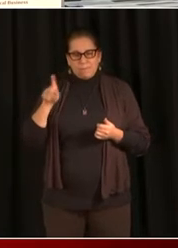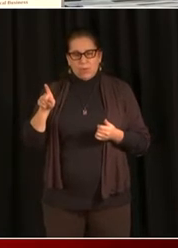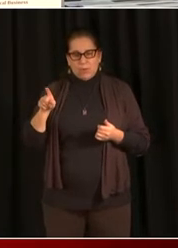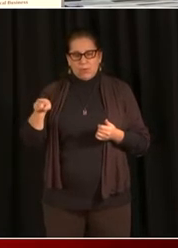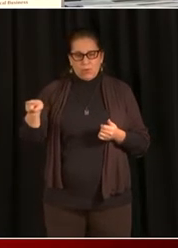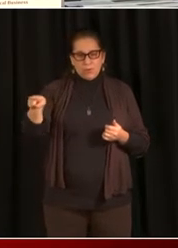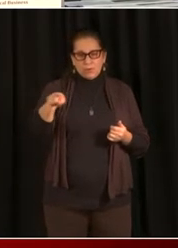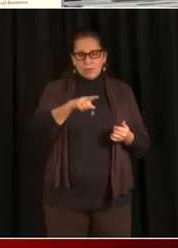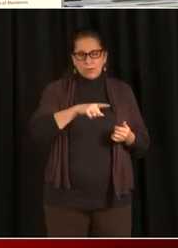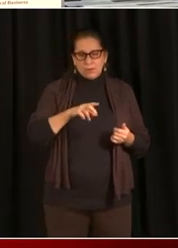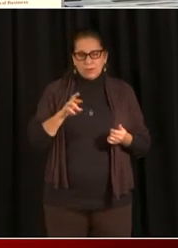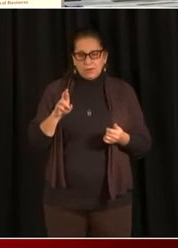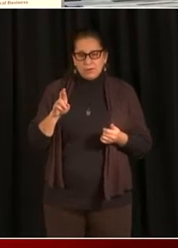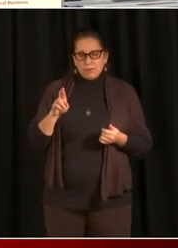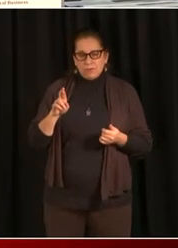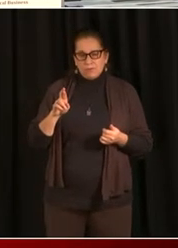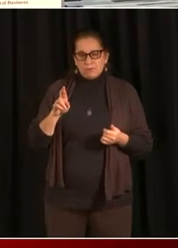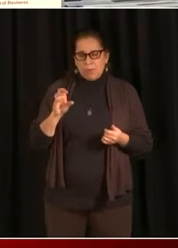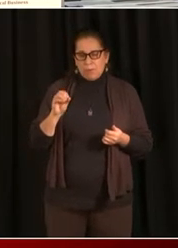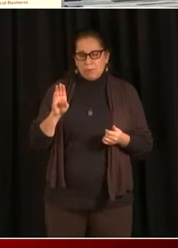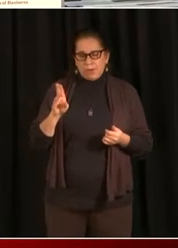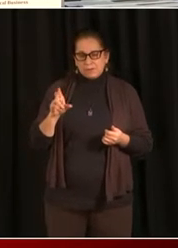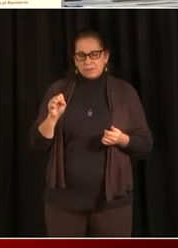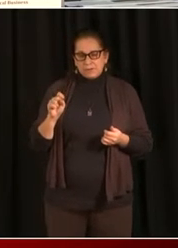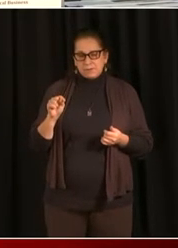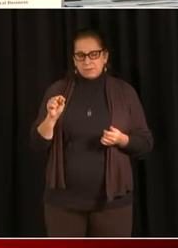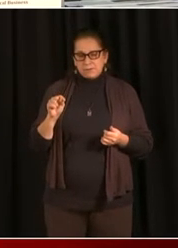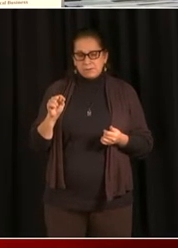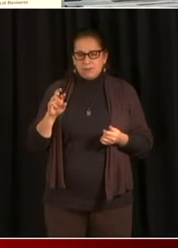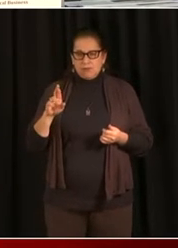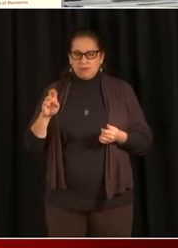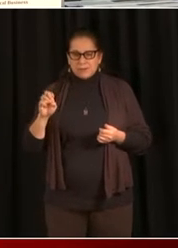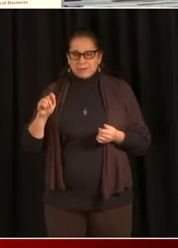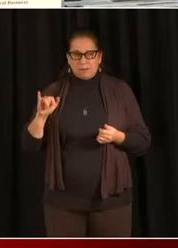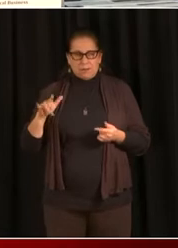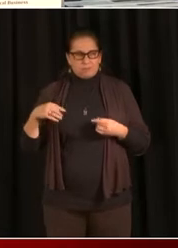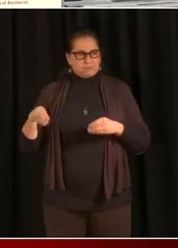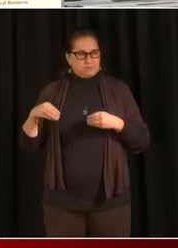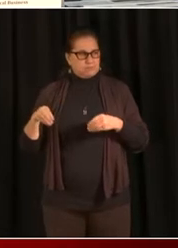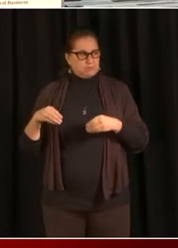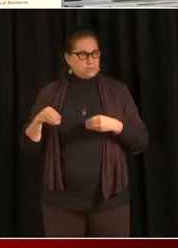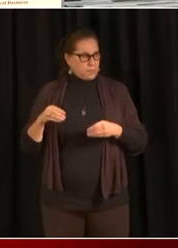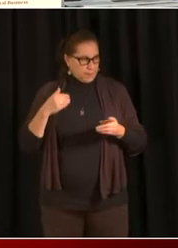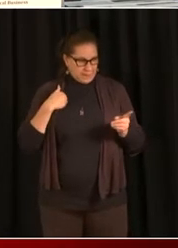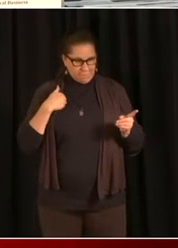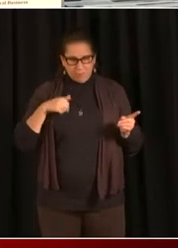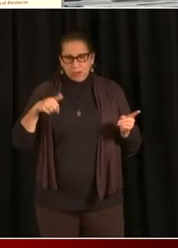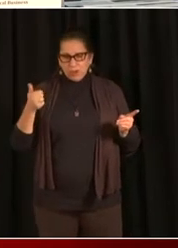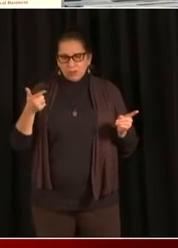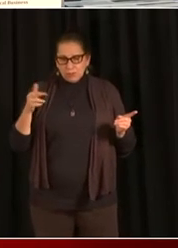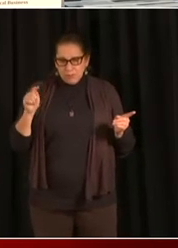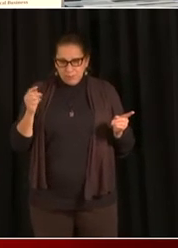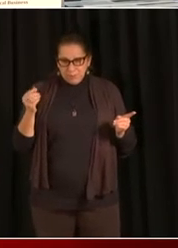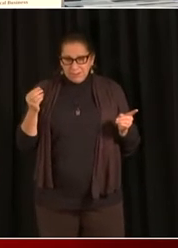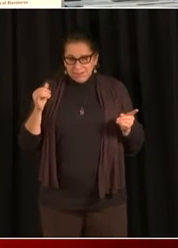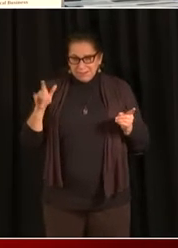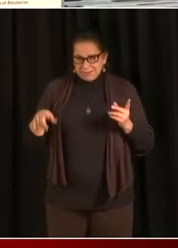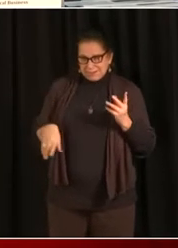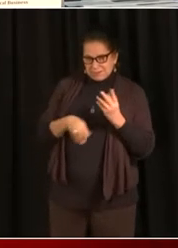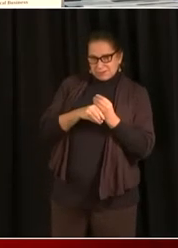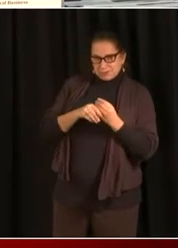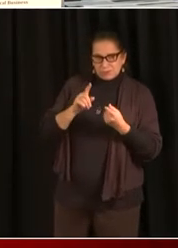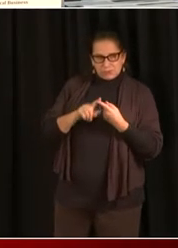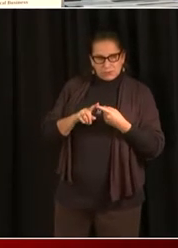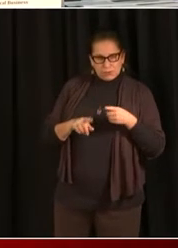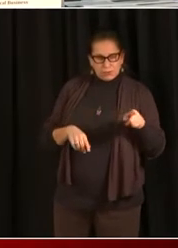grant funding that Mayor Bowser and Deputy Mayor Falchecchio have infused into the ecosystem here. Our first rounds, candidly,